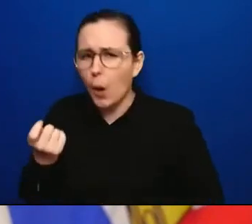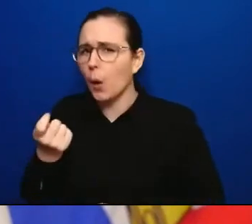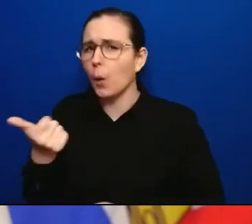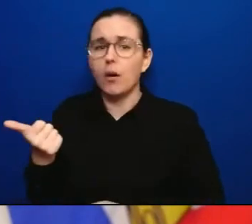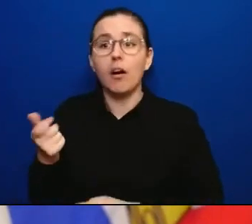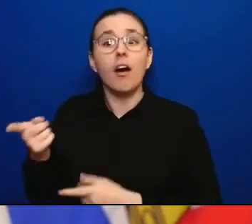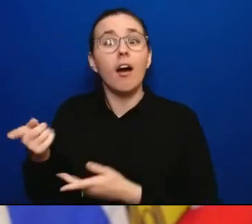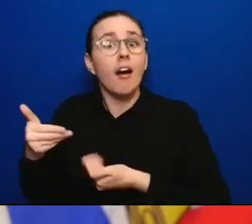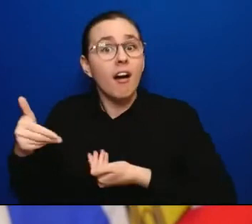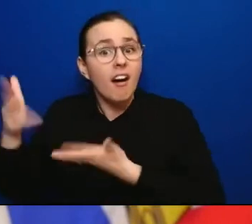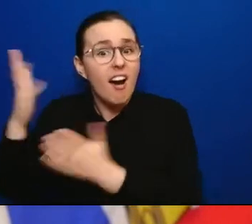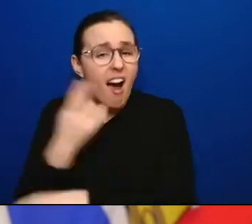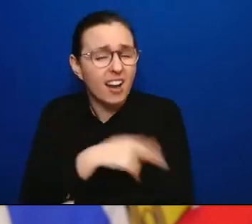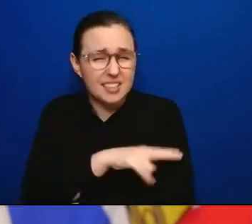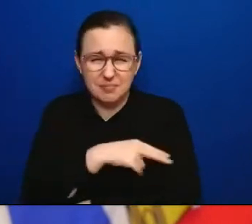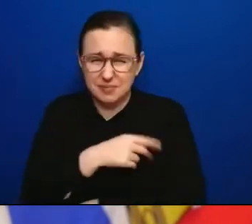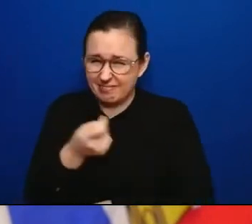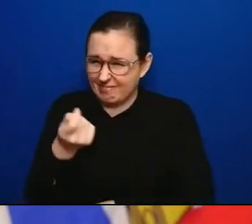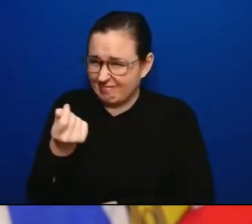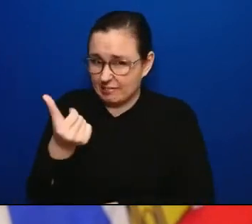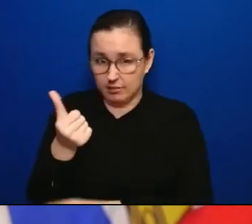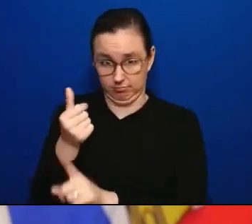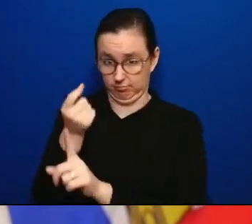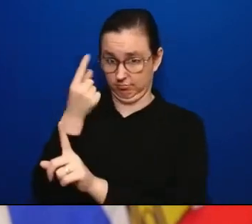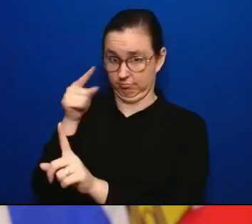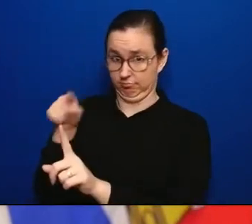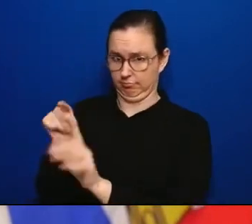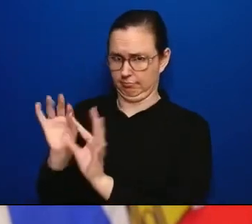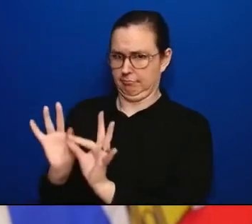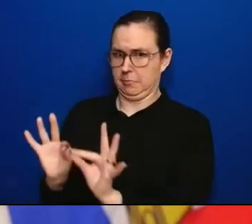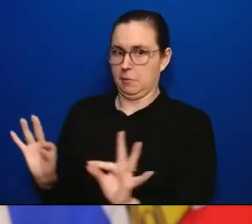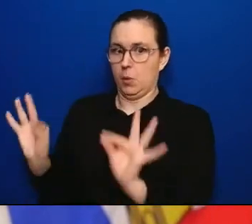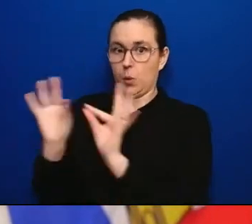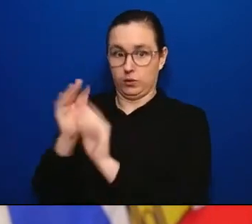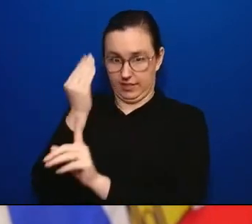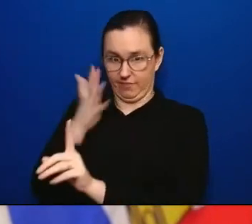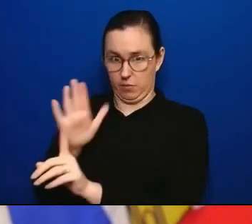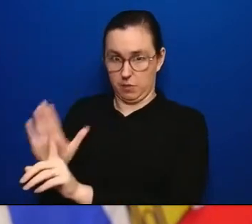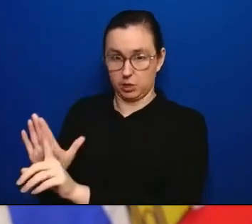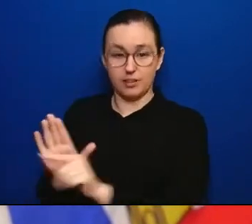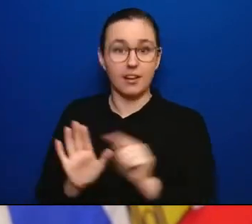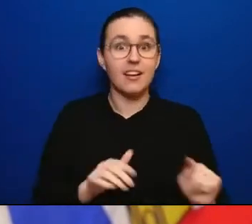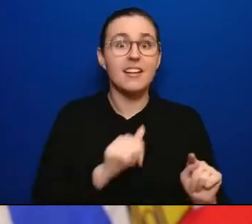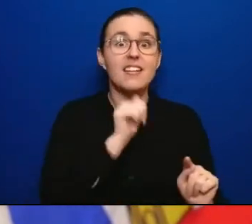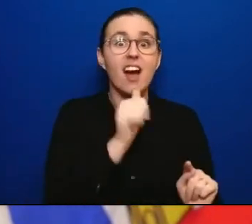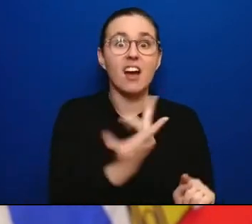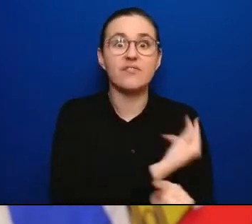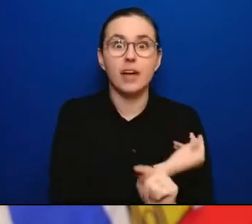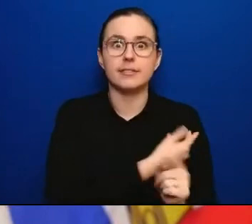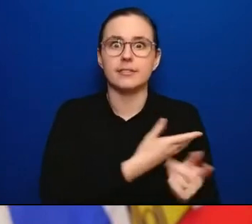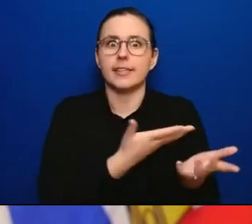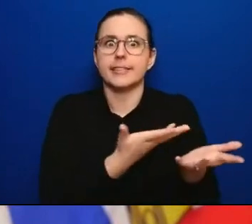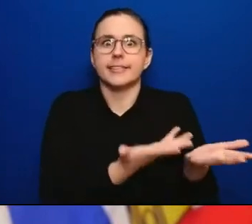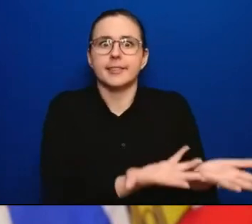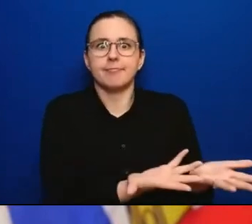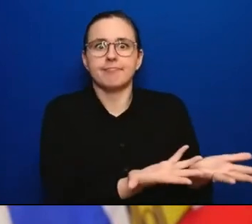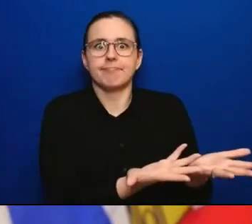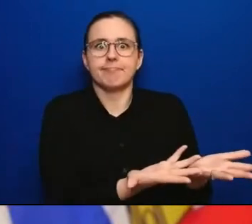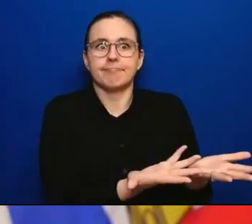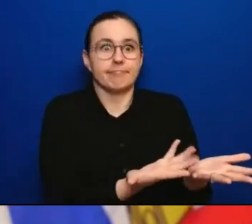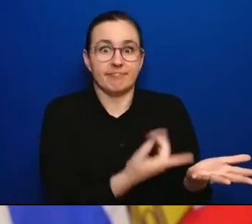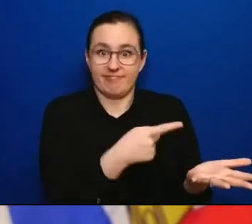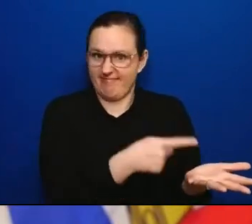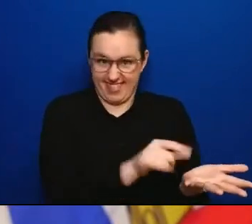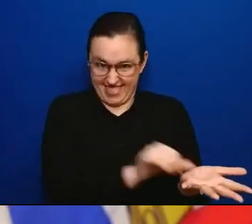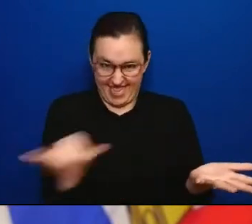in our hospitals, which is one of the most important goals that we have. Where an unvaccinated person, we cannot say that. So